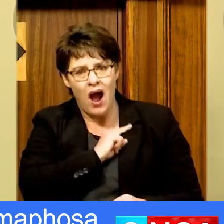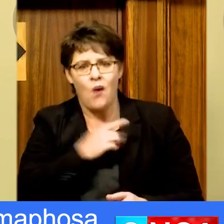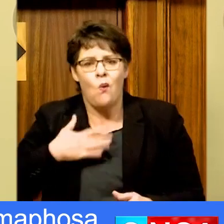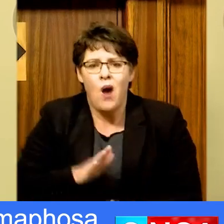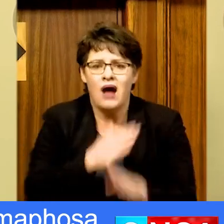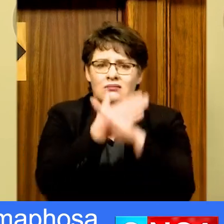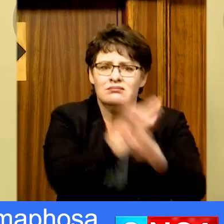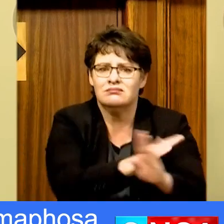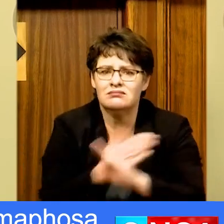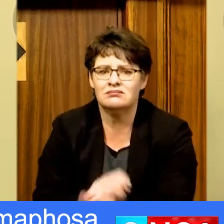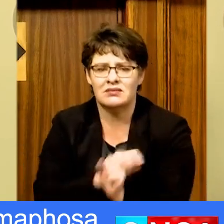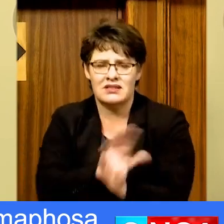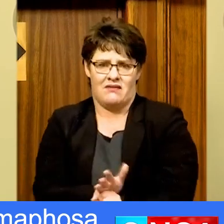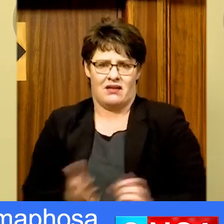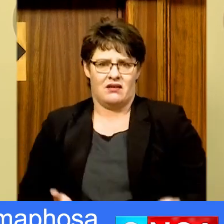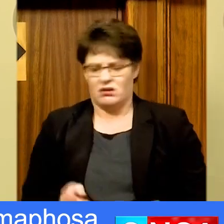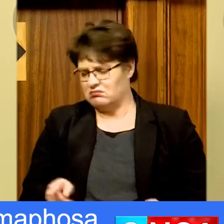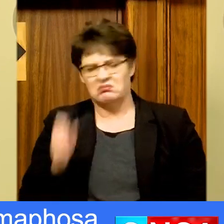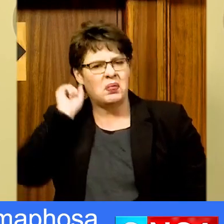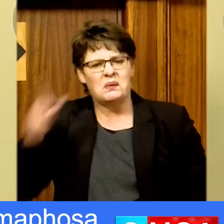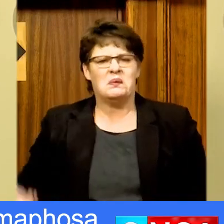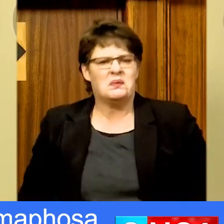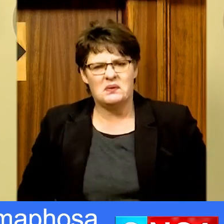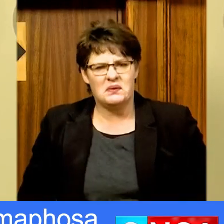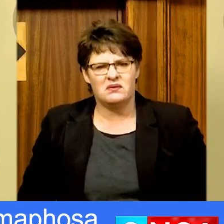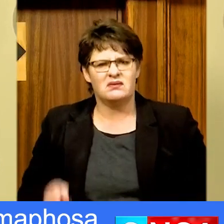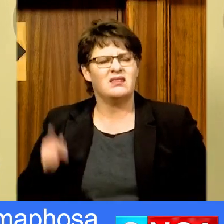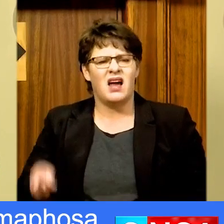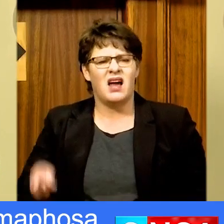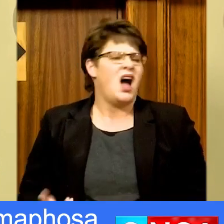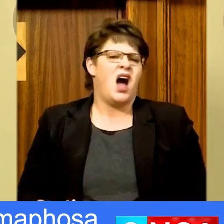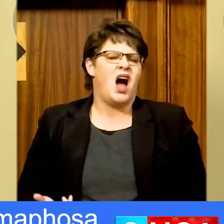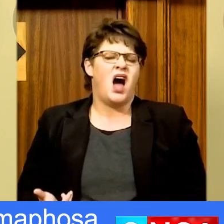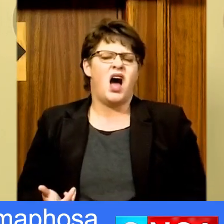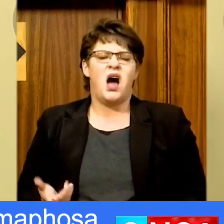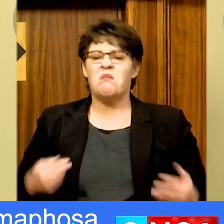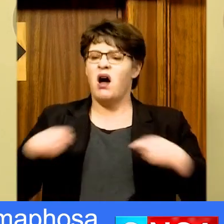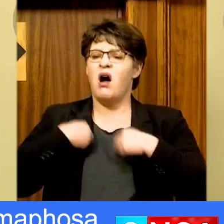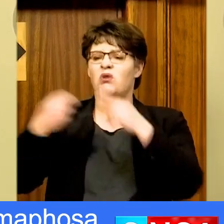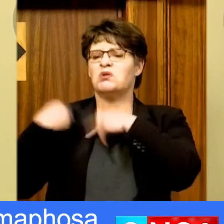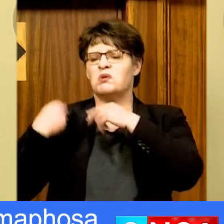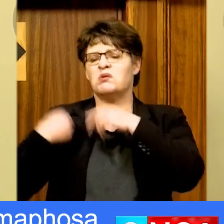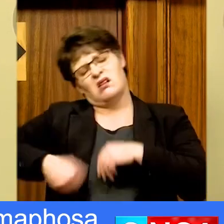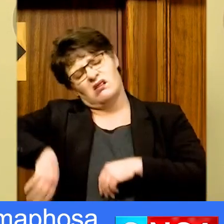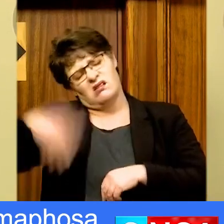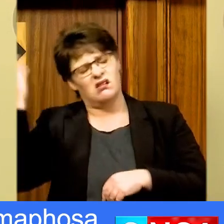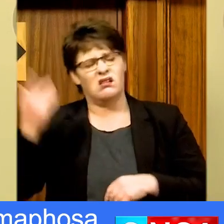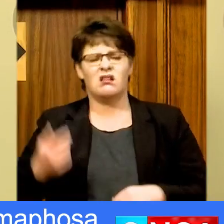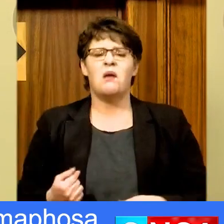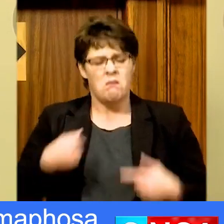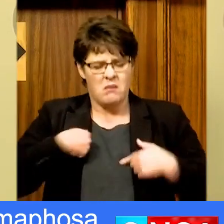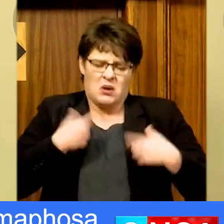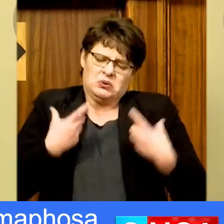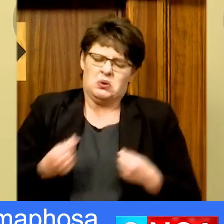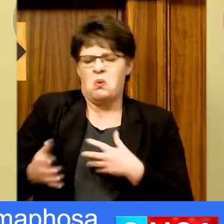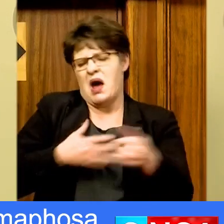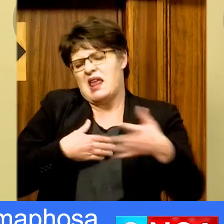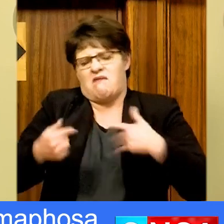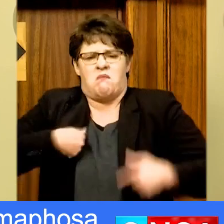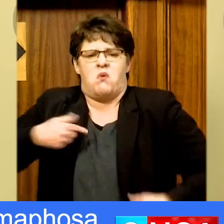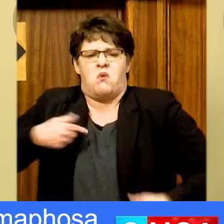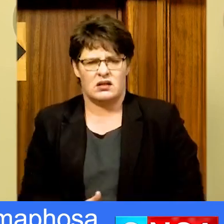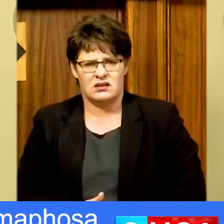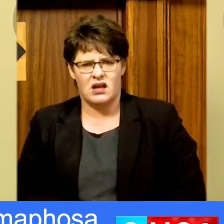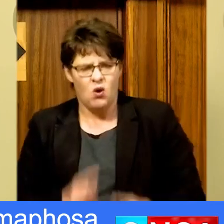the disease. They also act without any responsibility to respect and